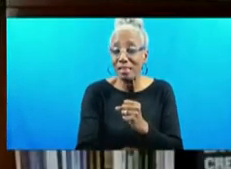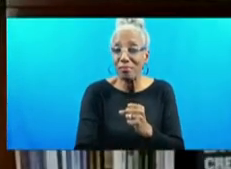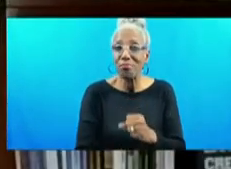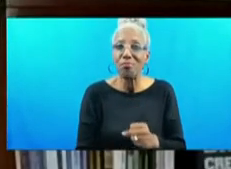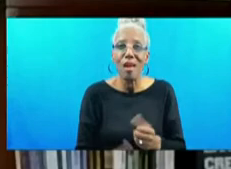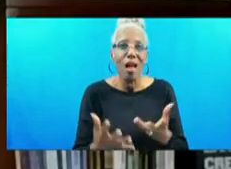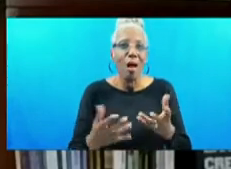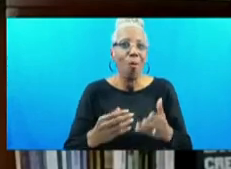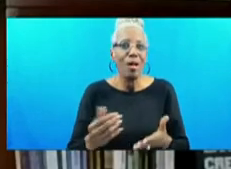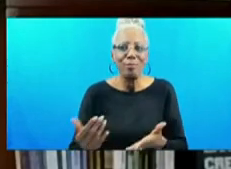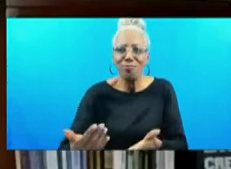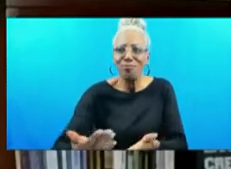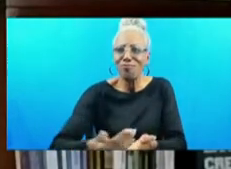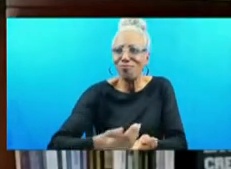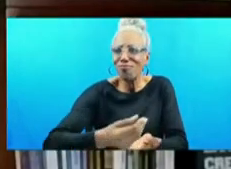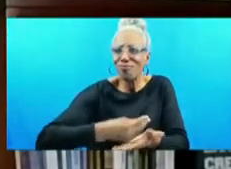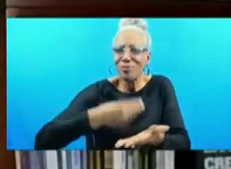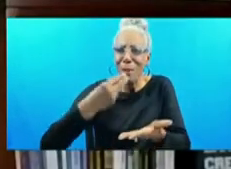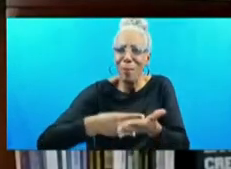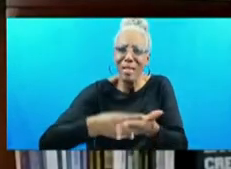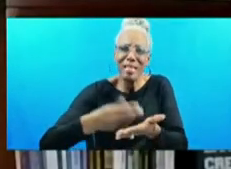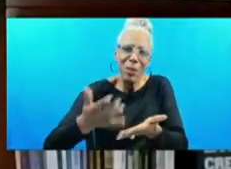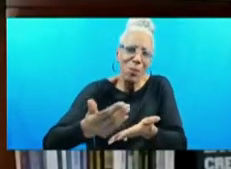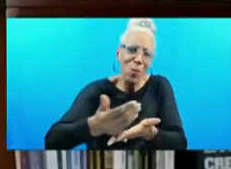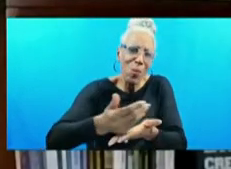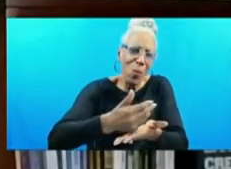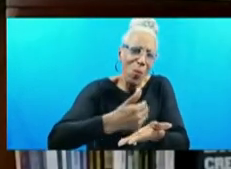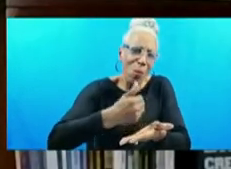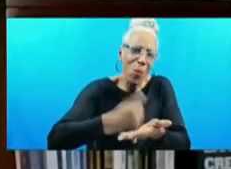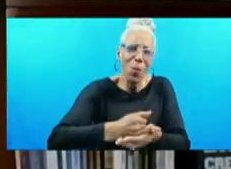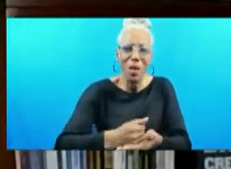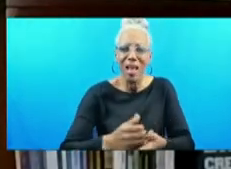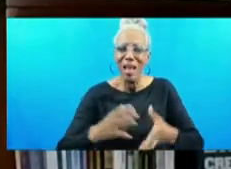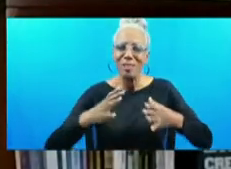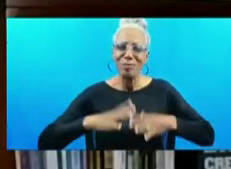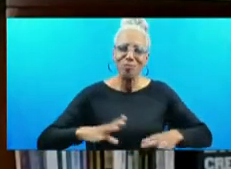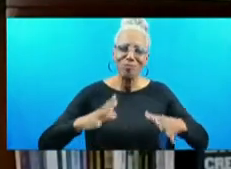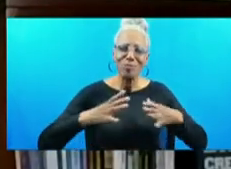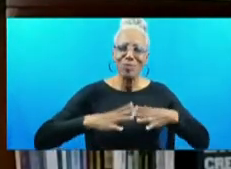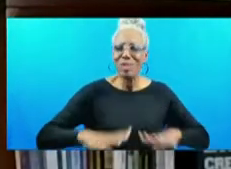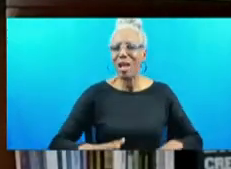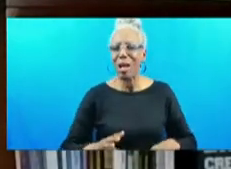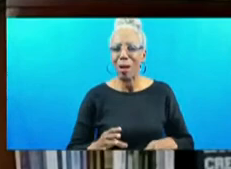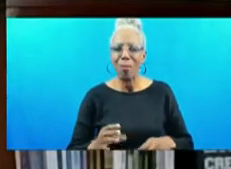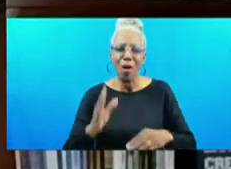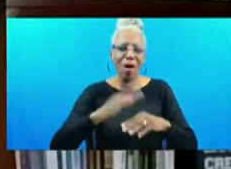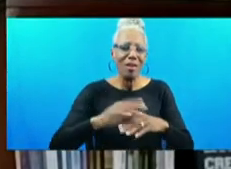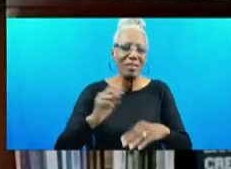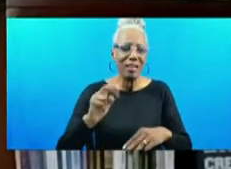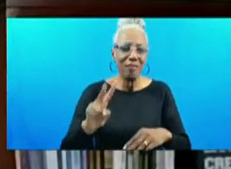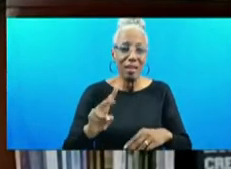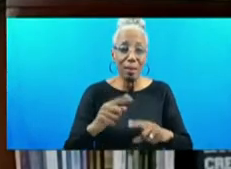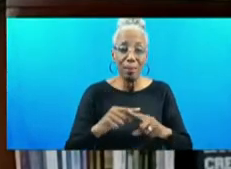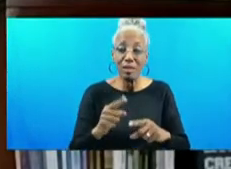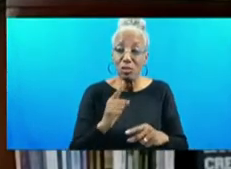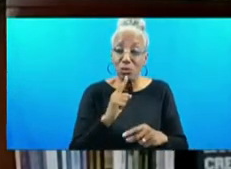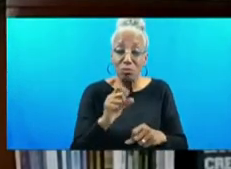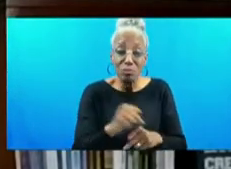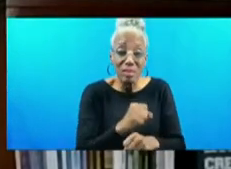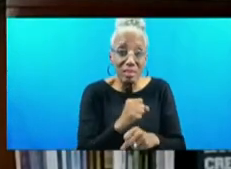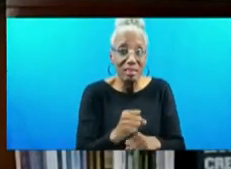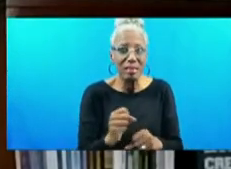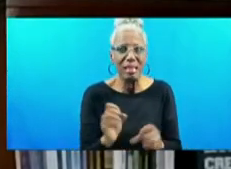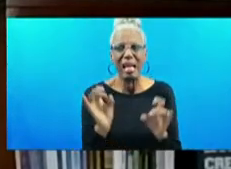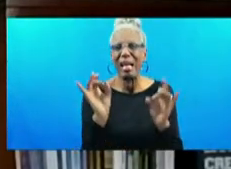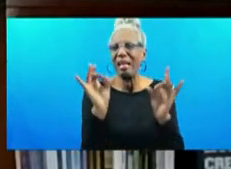things for TV. I hated it. I absolutely hated it. My first education class, my mother will say, it